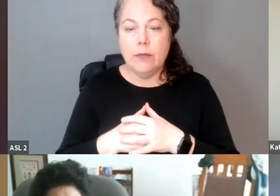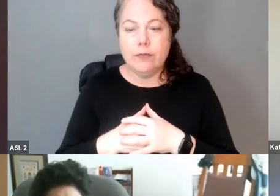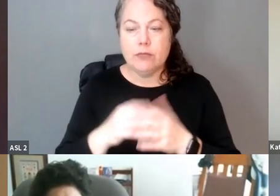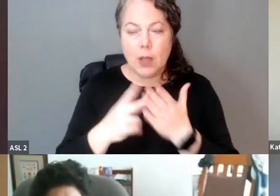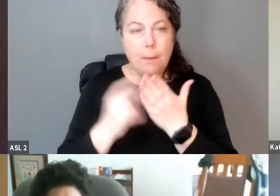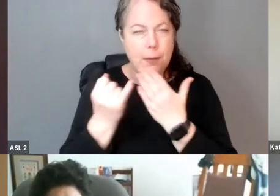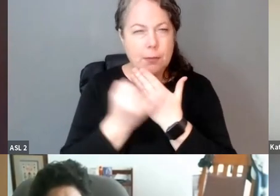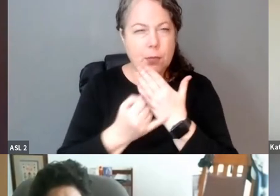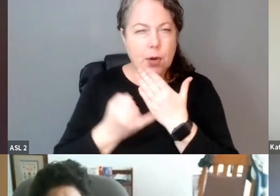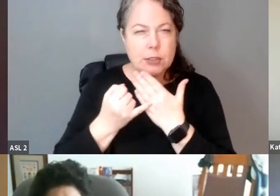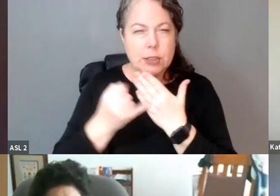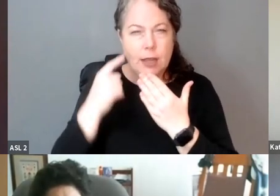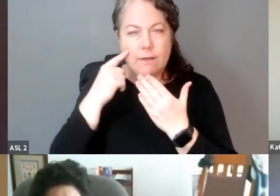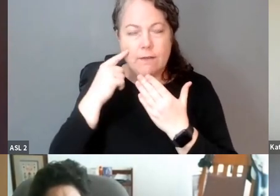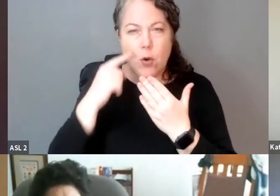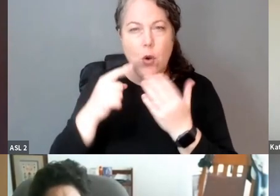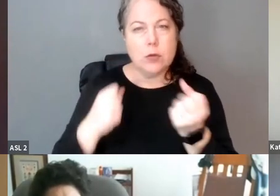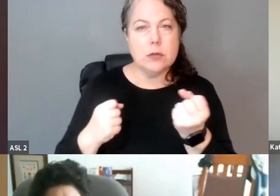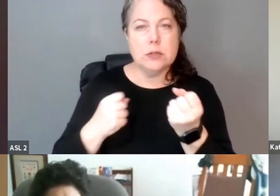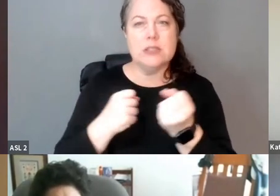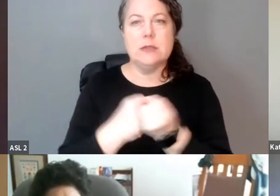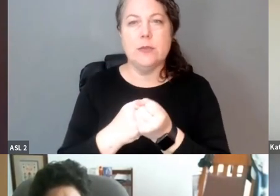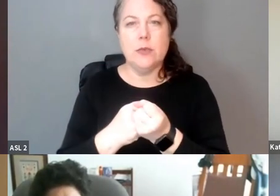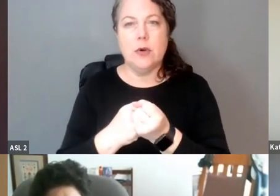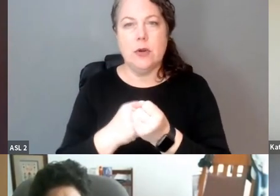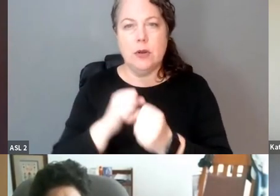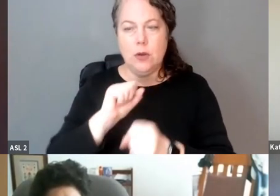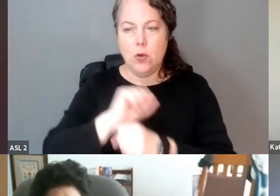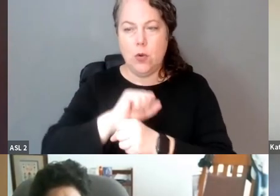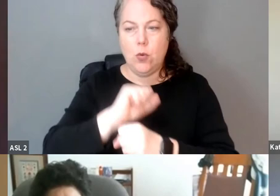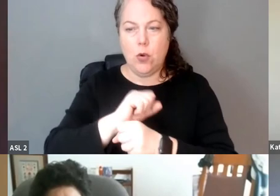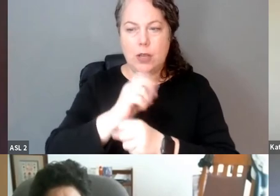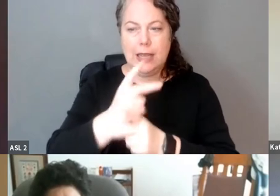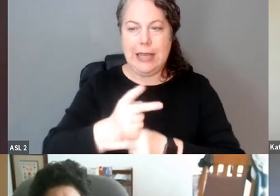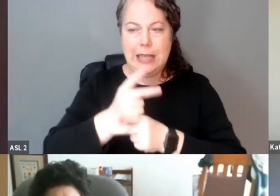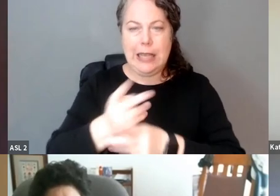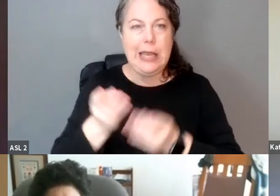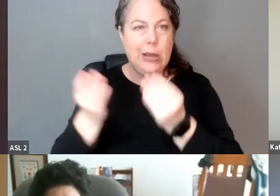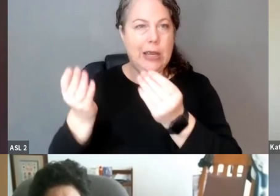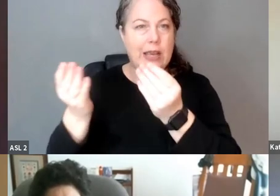for supporting working caregivers. So.